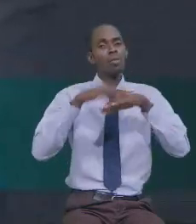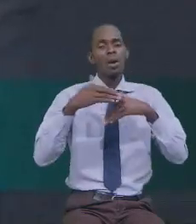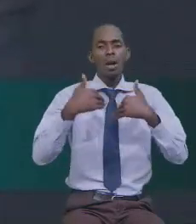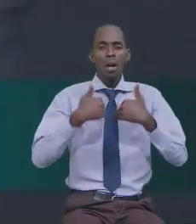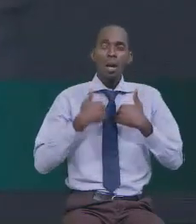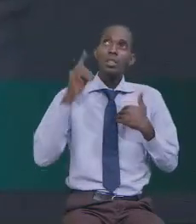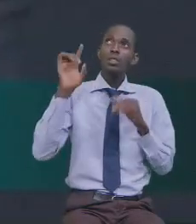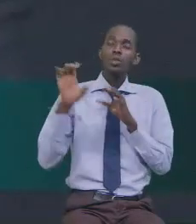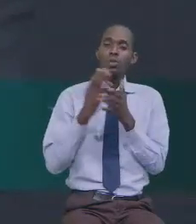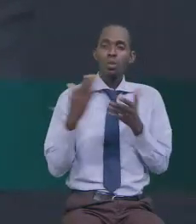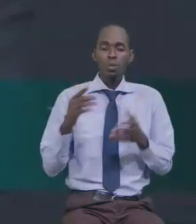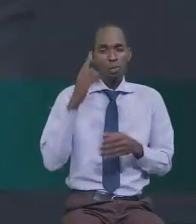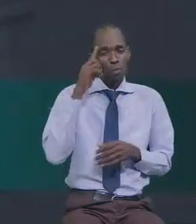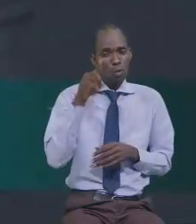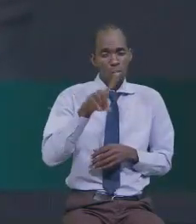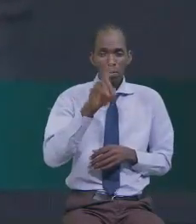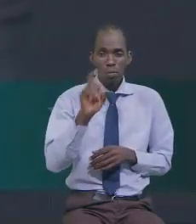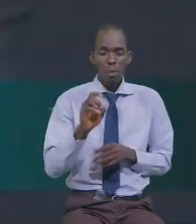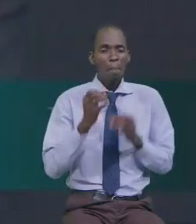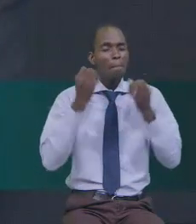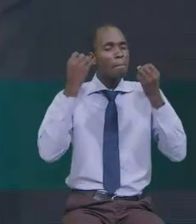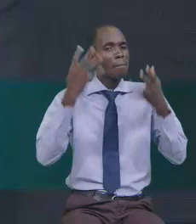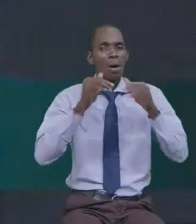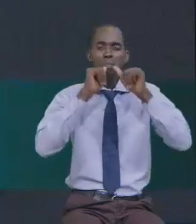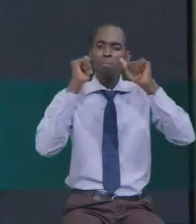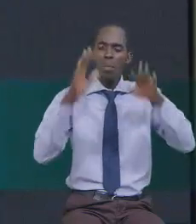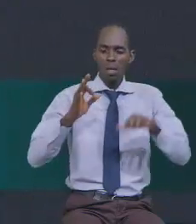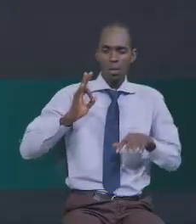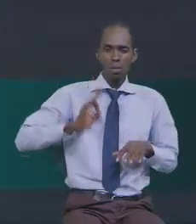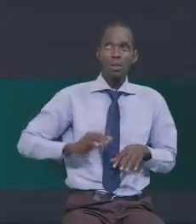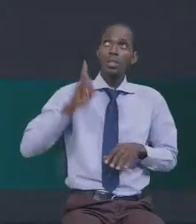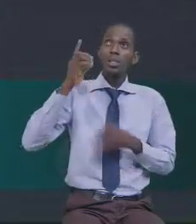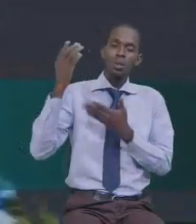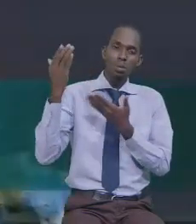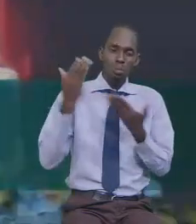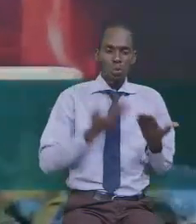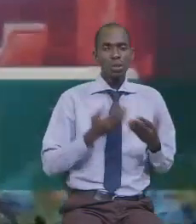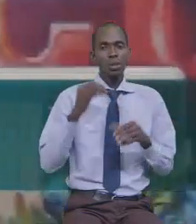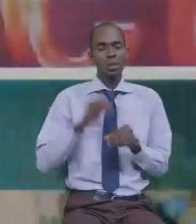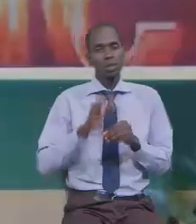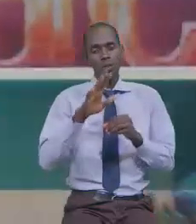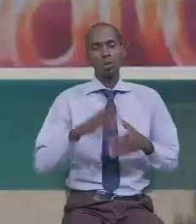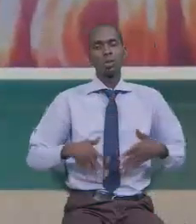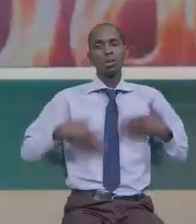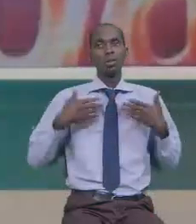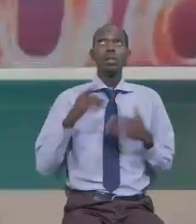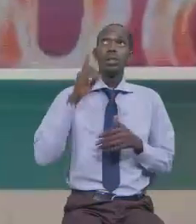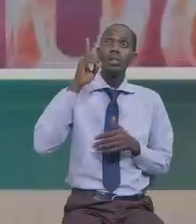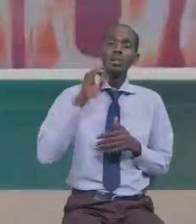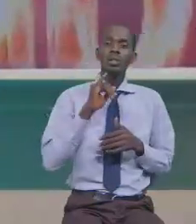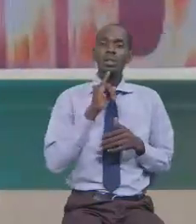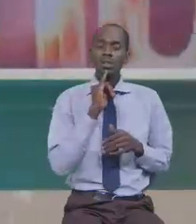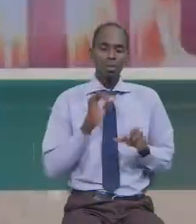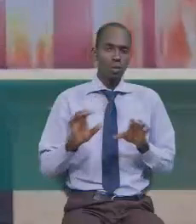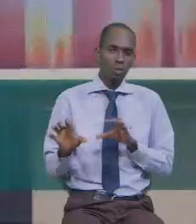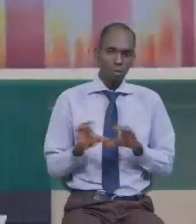A lot of blessings and benefits he brings in your life. He's done it